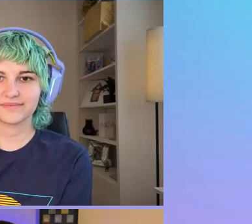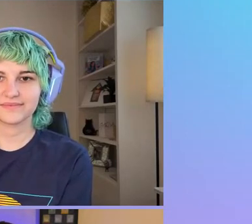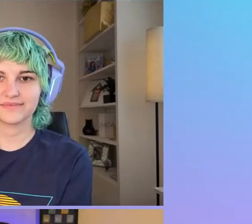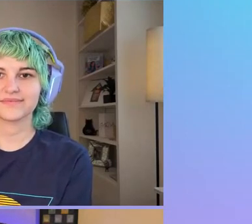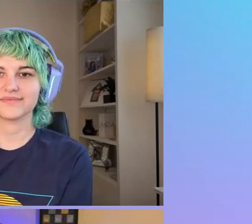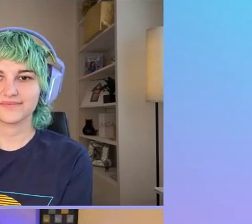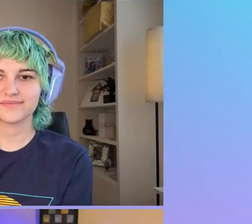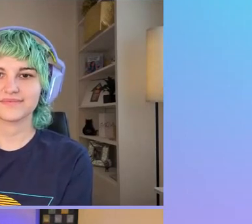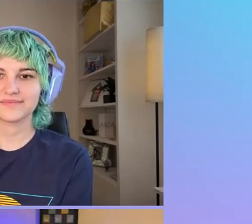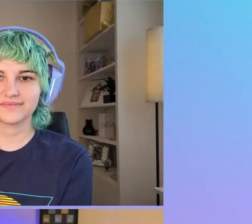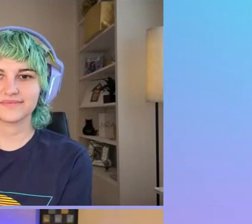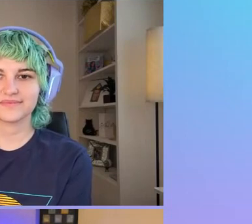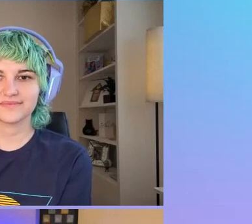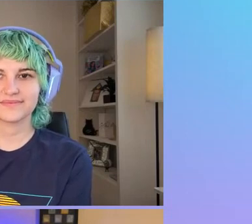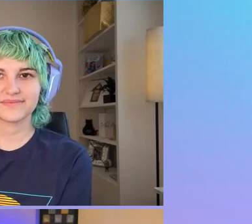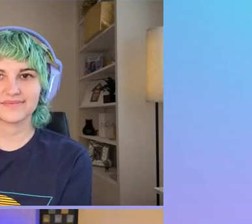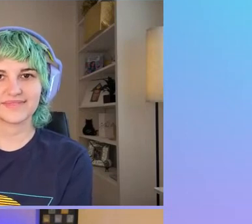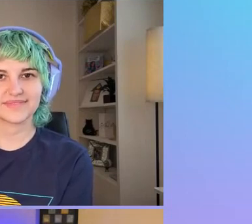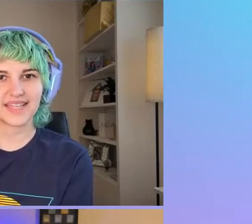and outputs between our users.